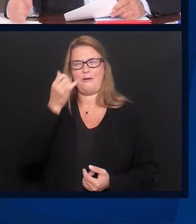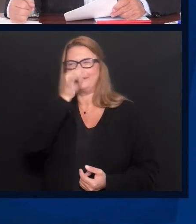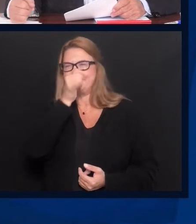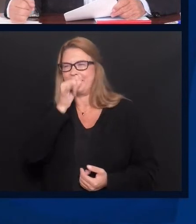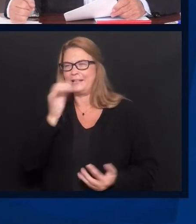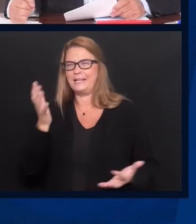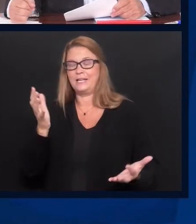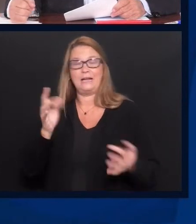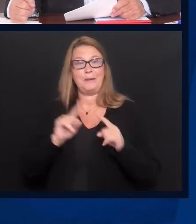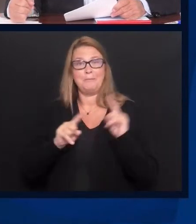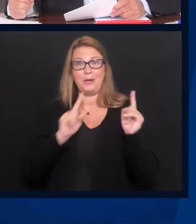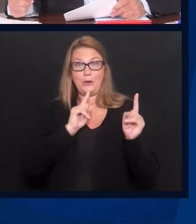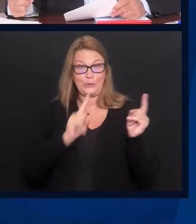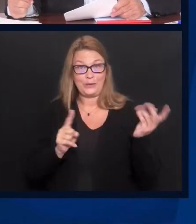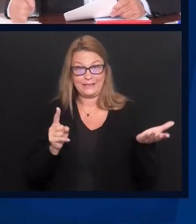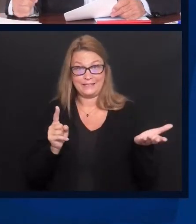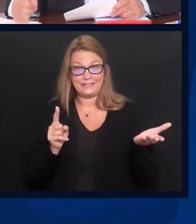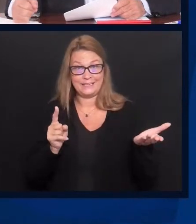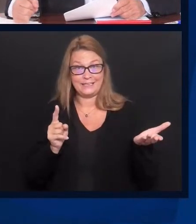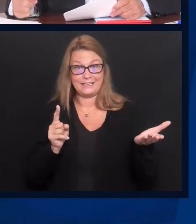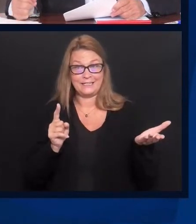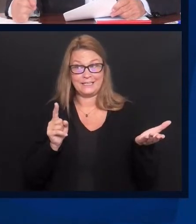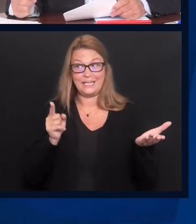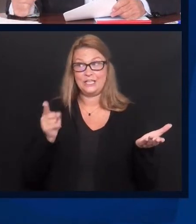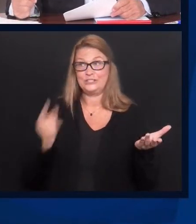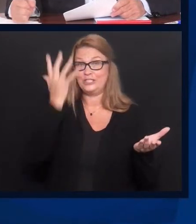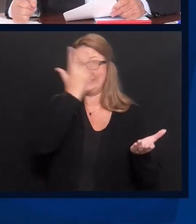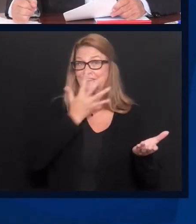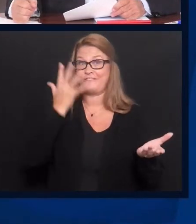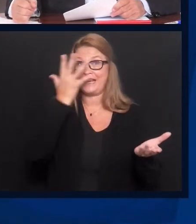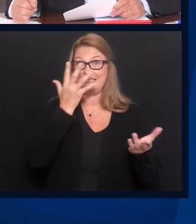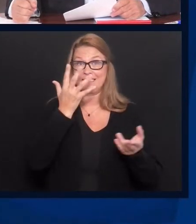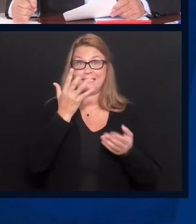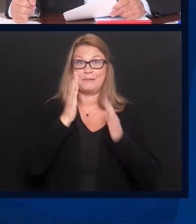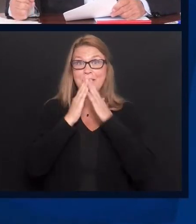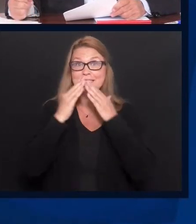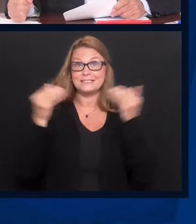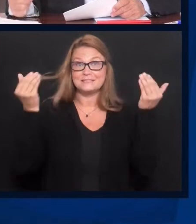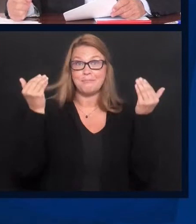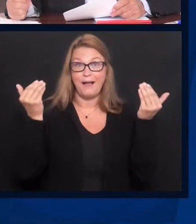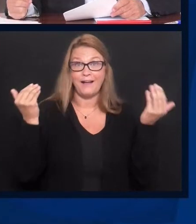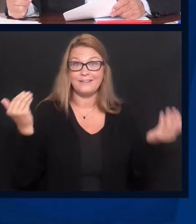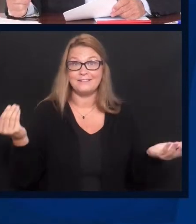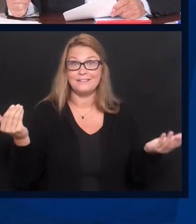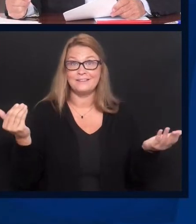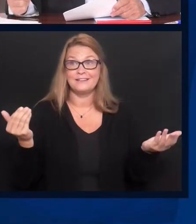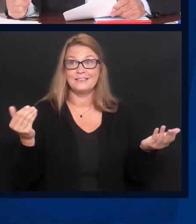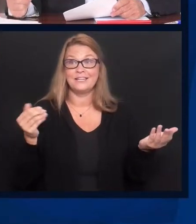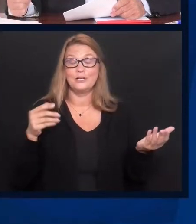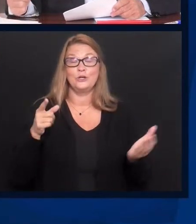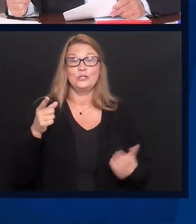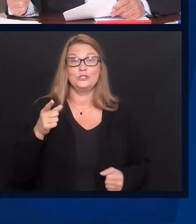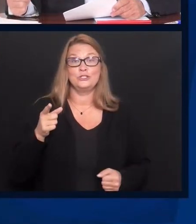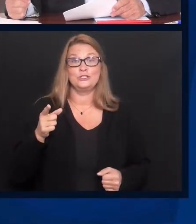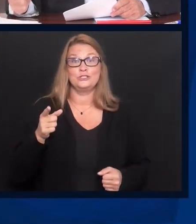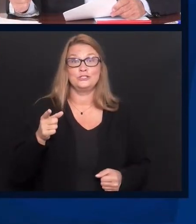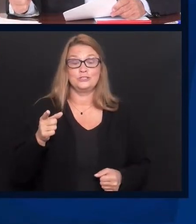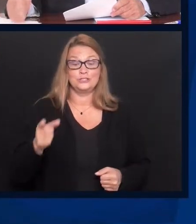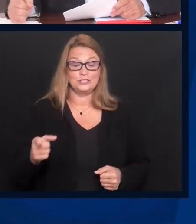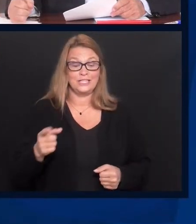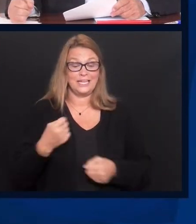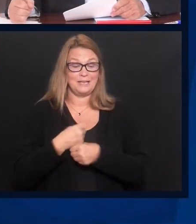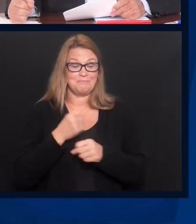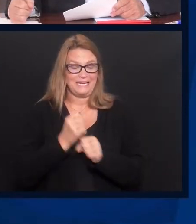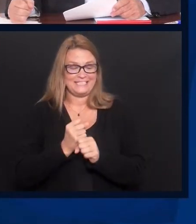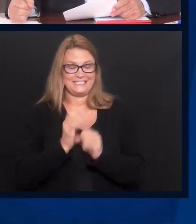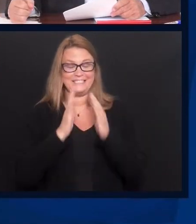the end of the day, she's a face that makes us smile. She's a face that absolutely just makes us